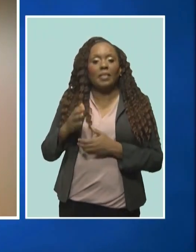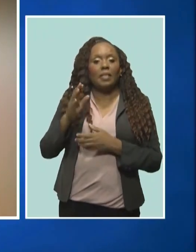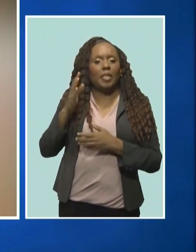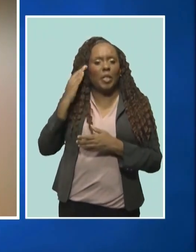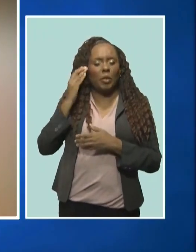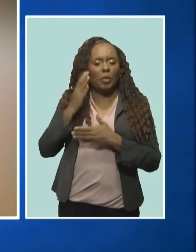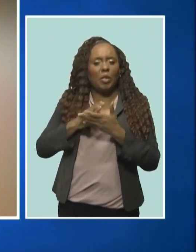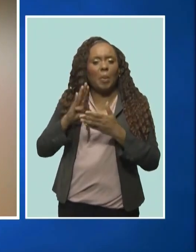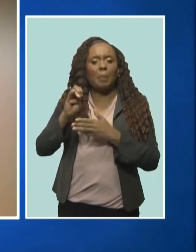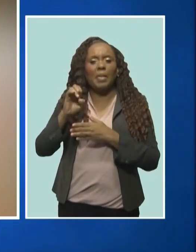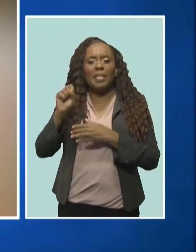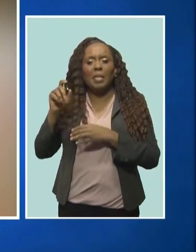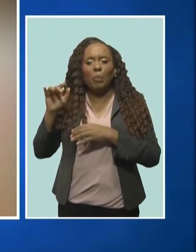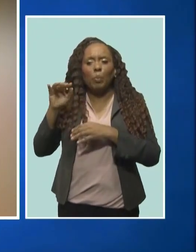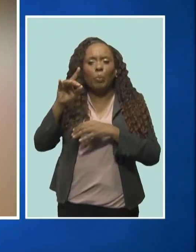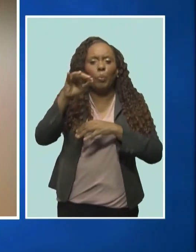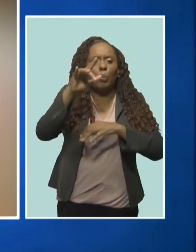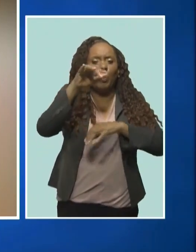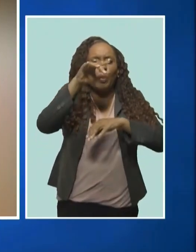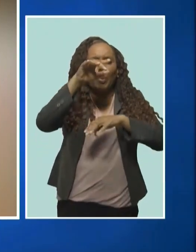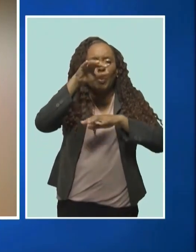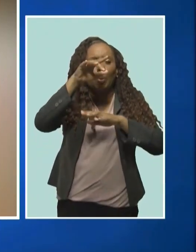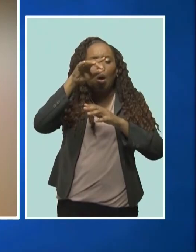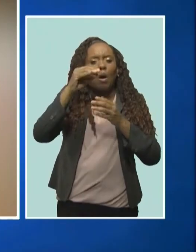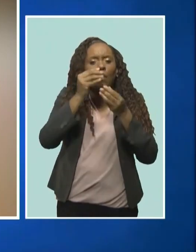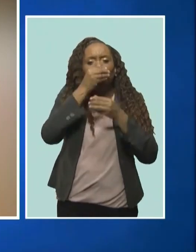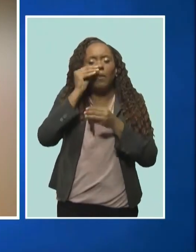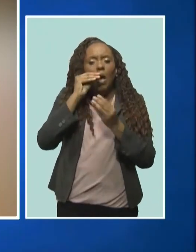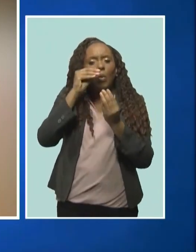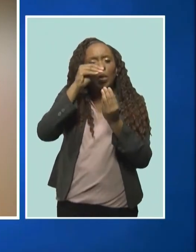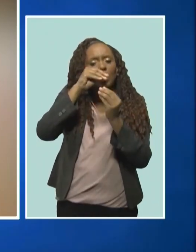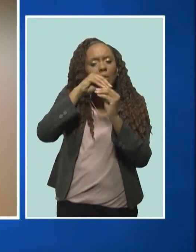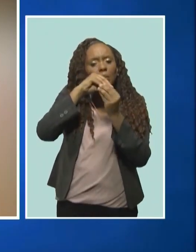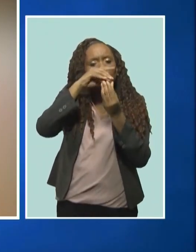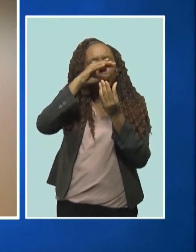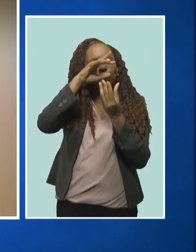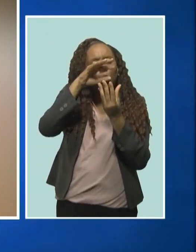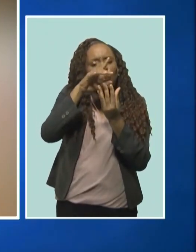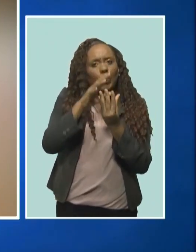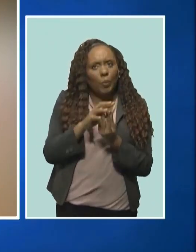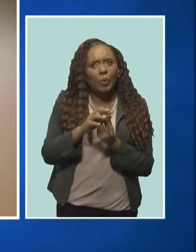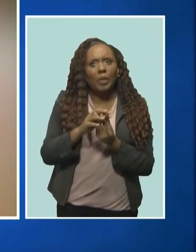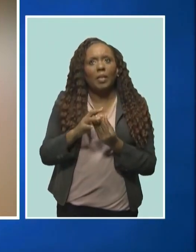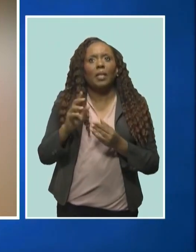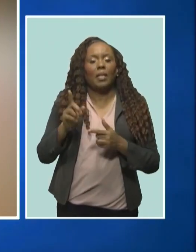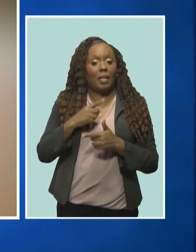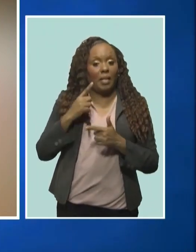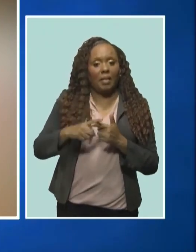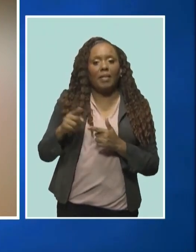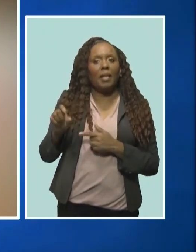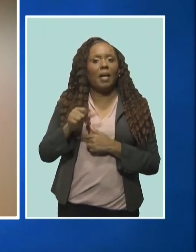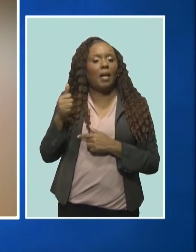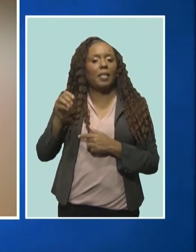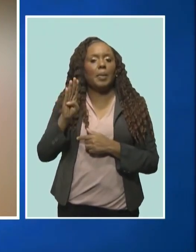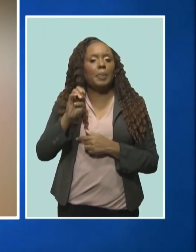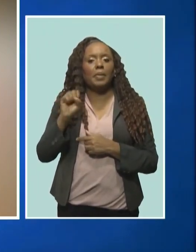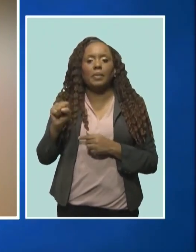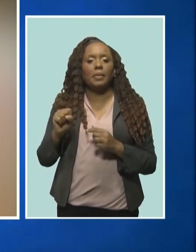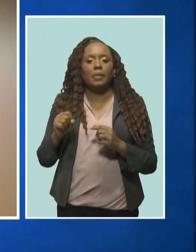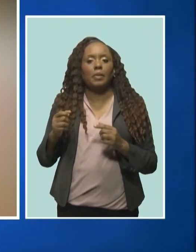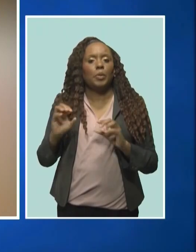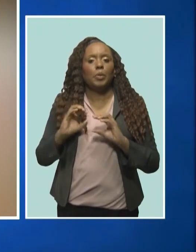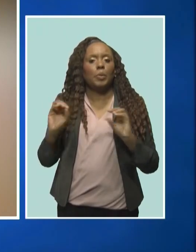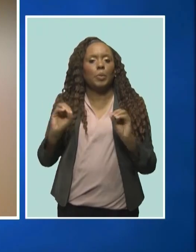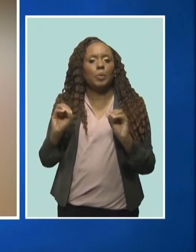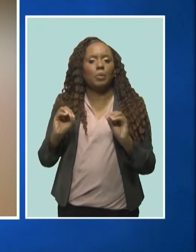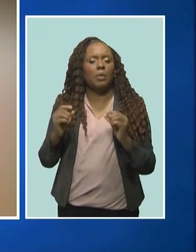bring back in the nectar and stuff, and then it's the other bees down that don't do nothing, which is the males. And that'd be only a particular time, but a hive would be consists